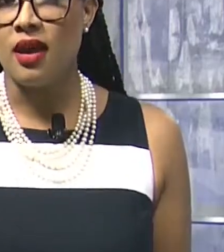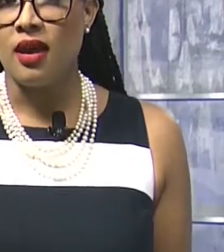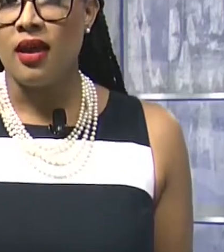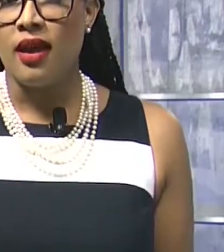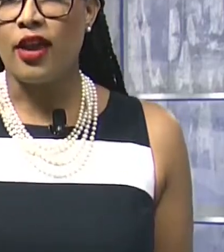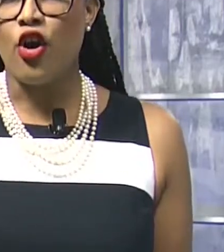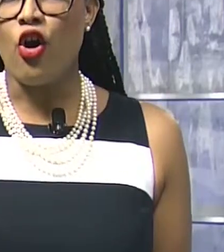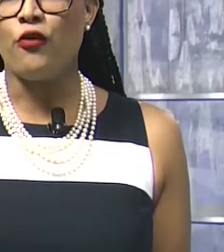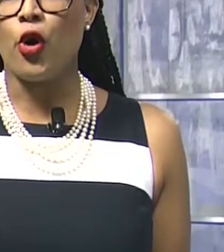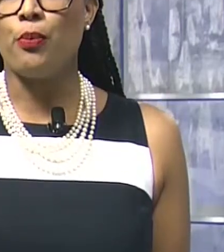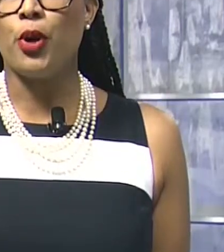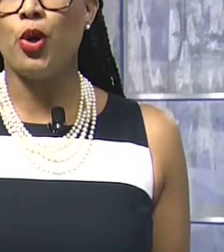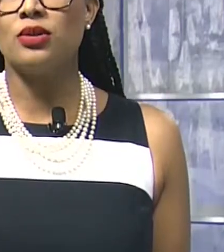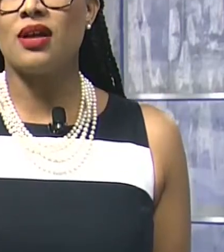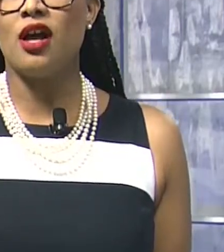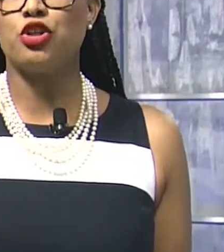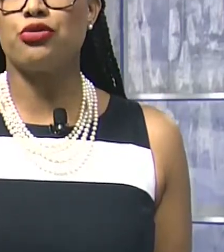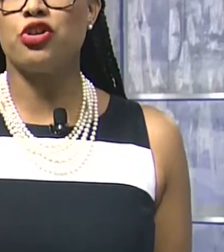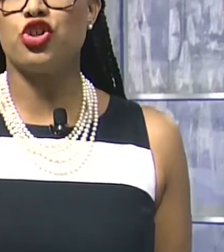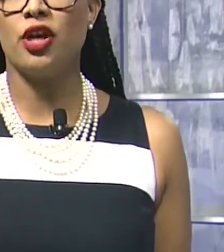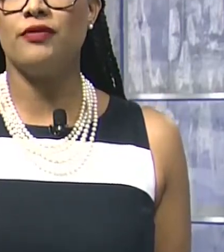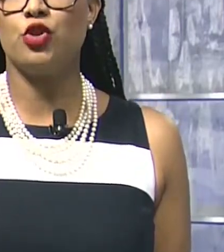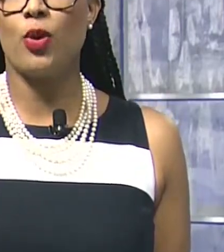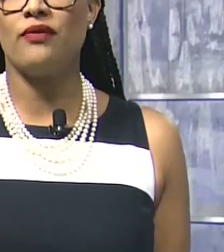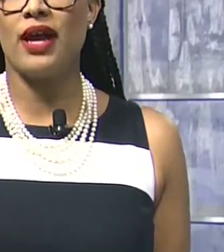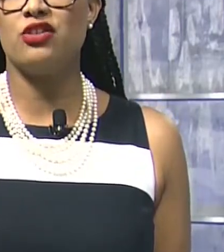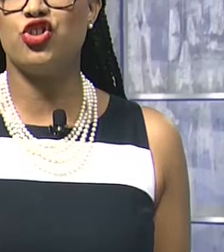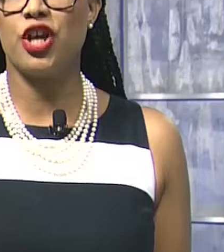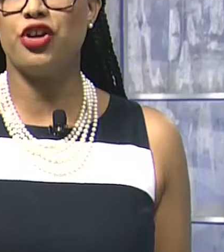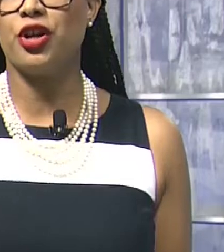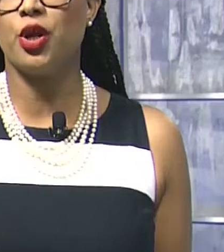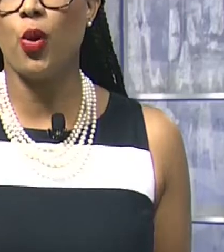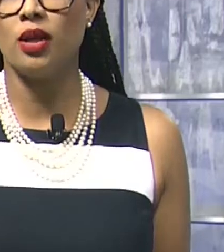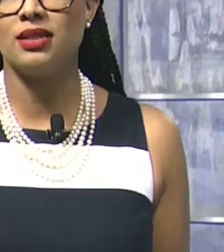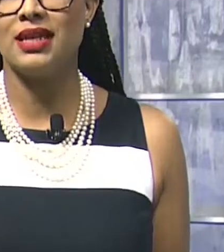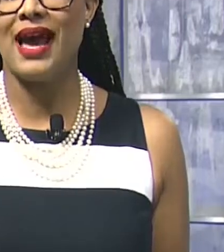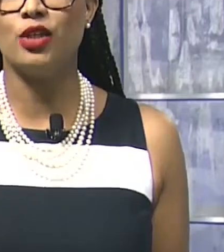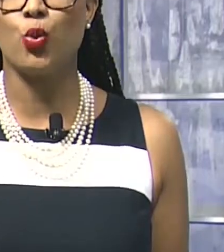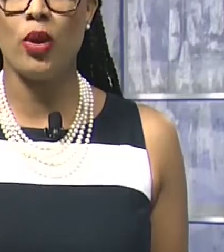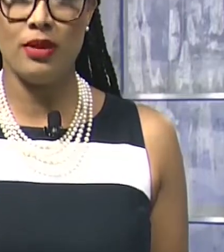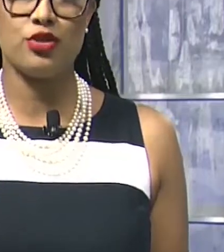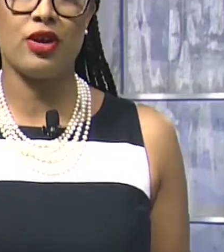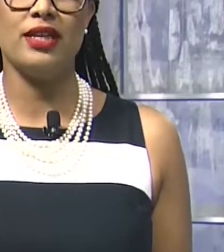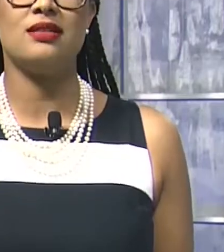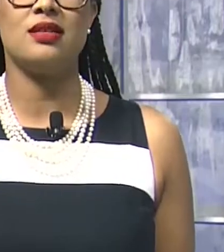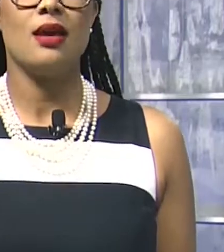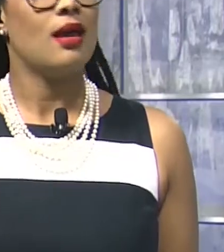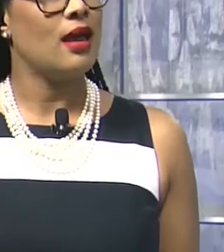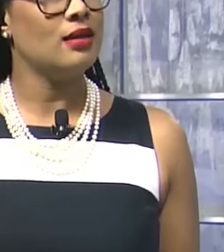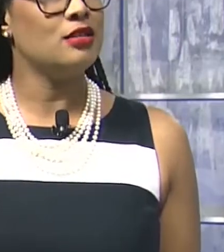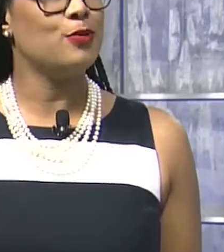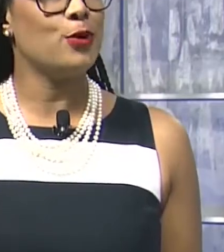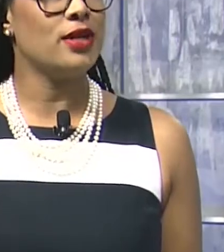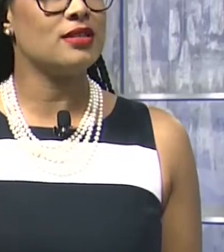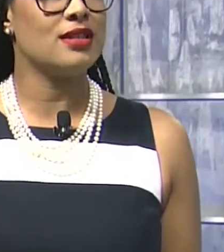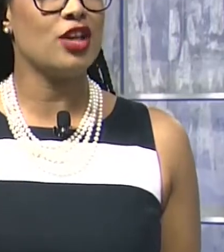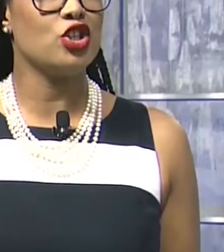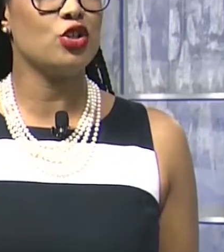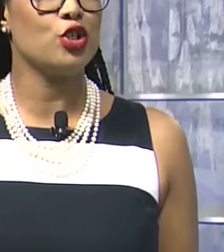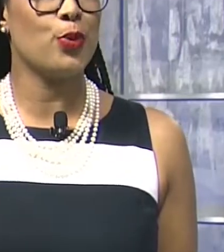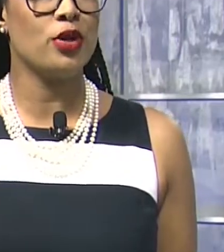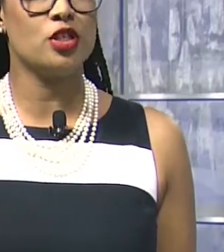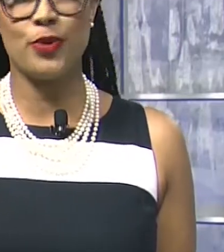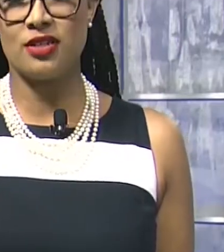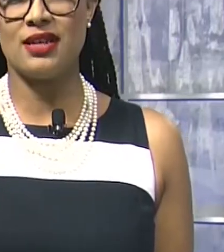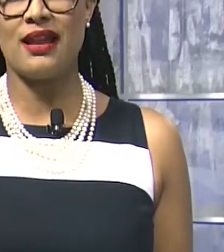concerns. A call for a bold cultural shift to advance gender equality and women's rights. And in sports,